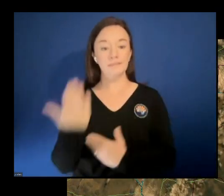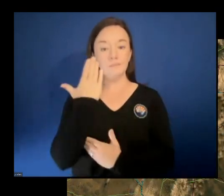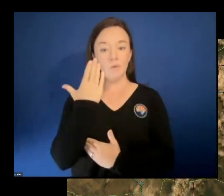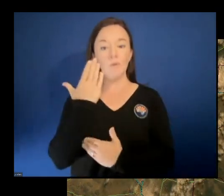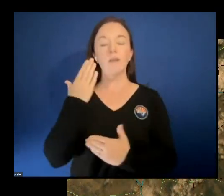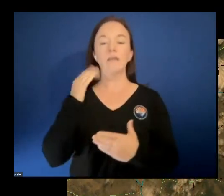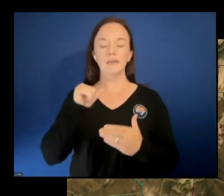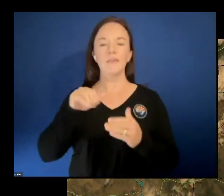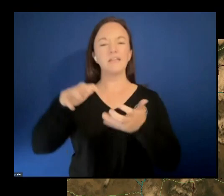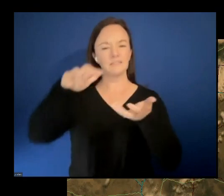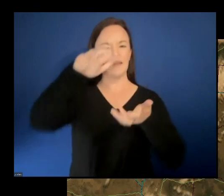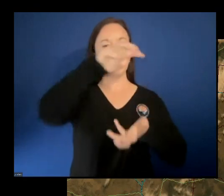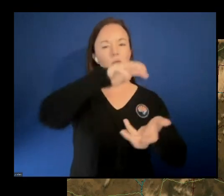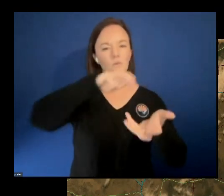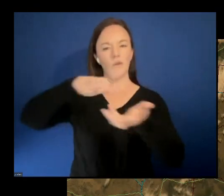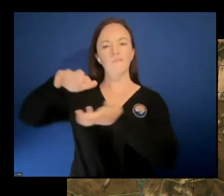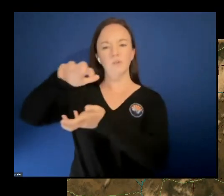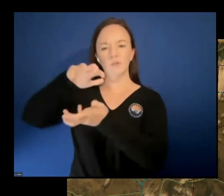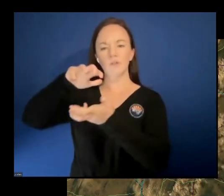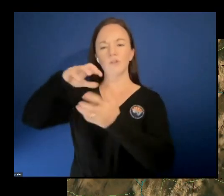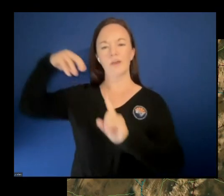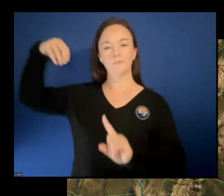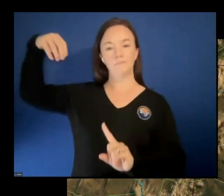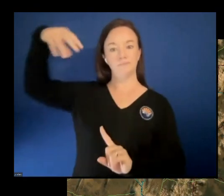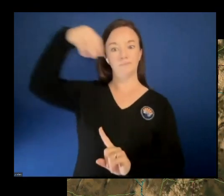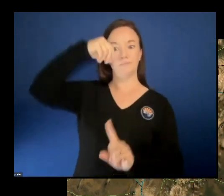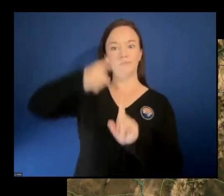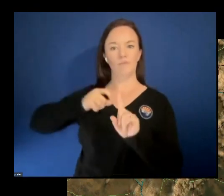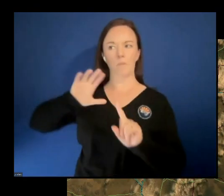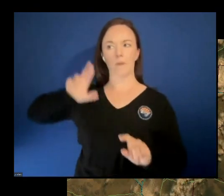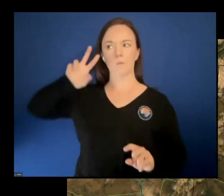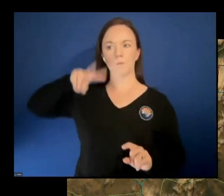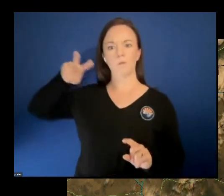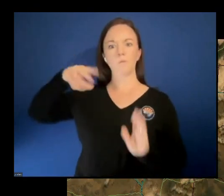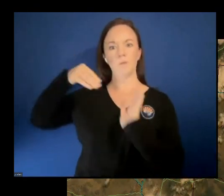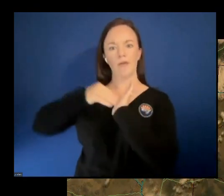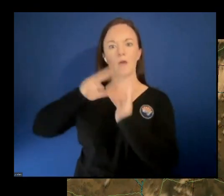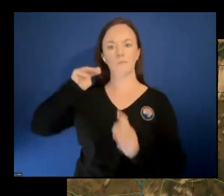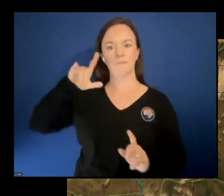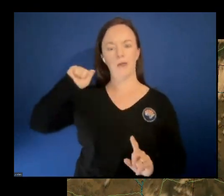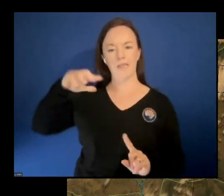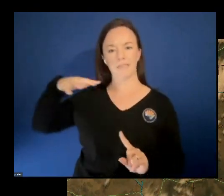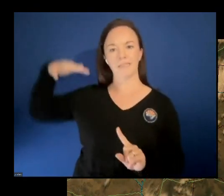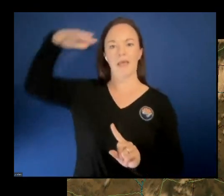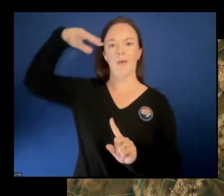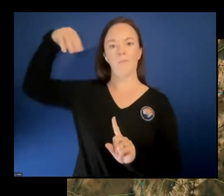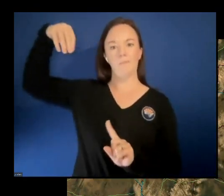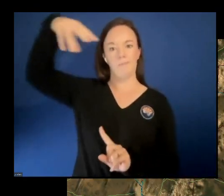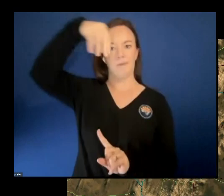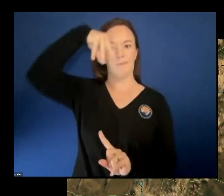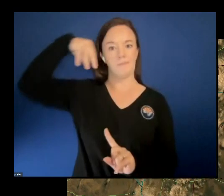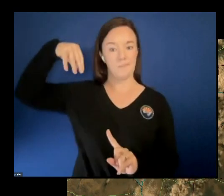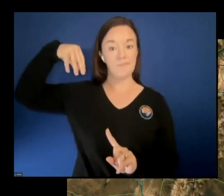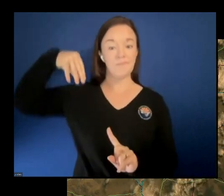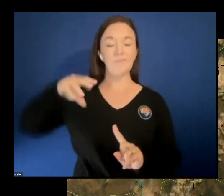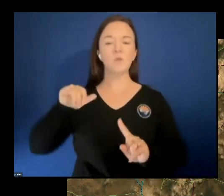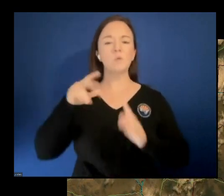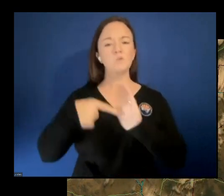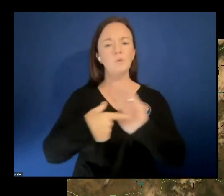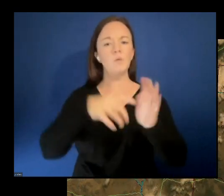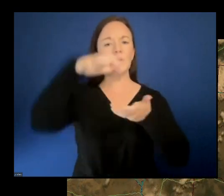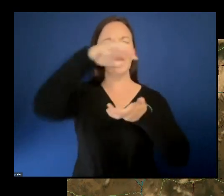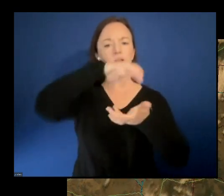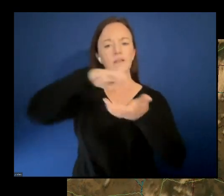which is taken up at about 22,000 miles in space, just showing you what the clouds look like this morning. So as you can